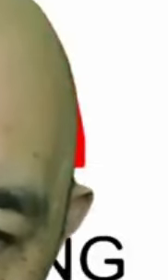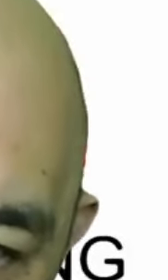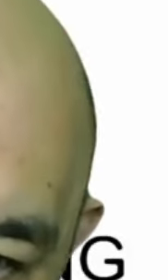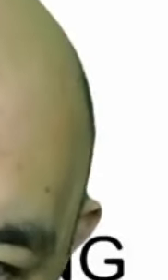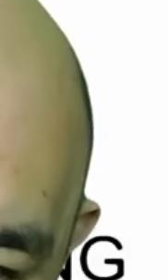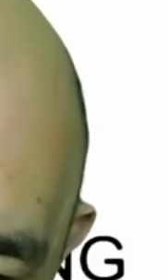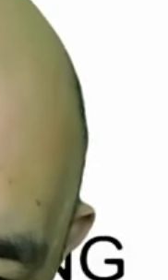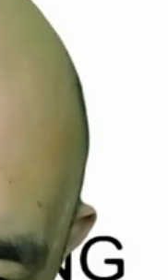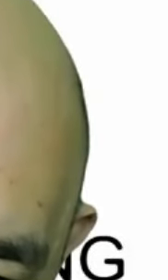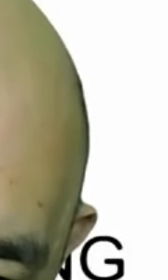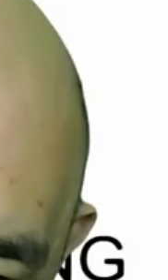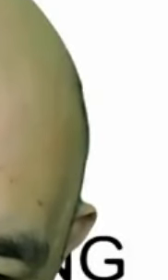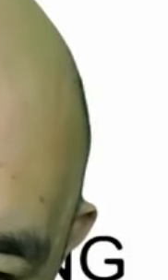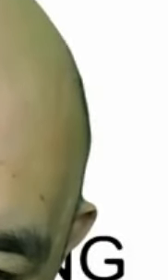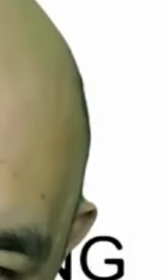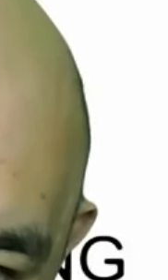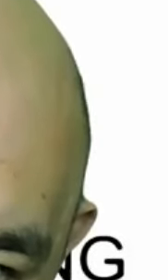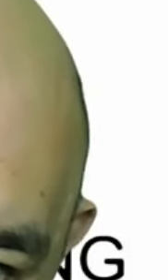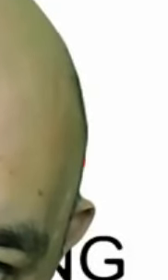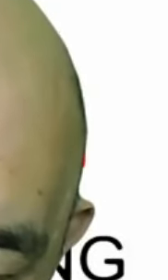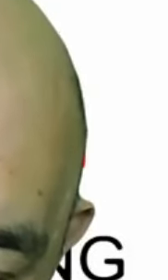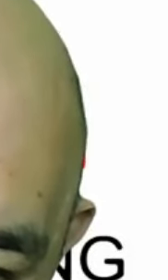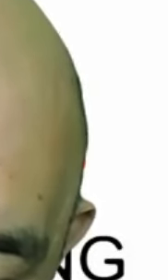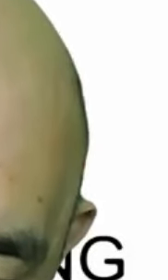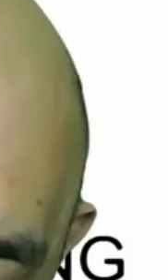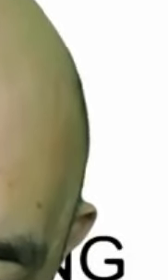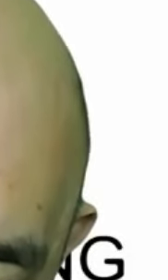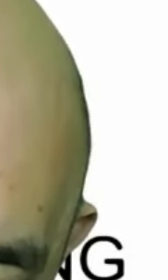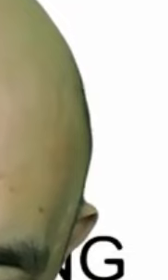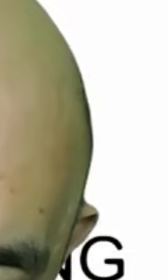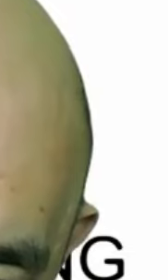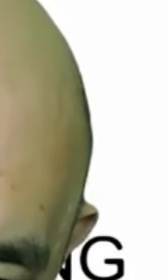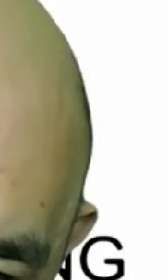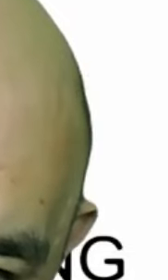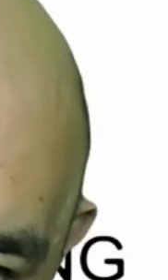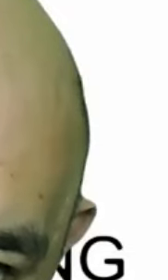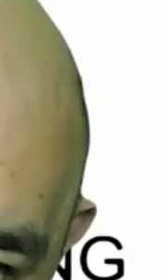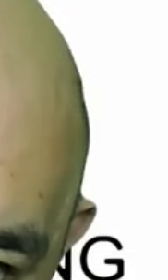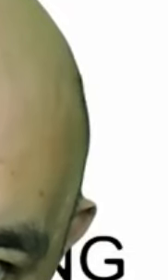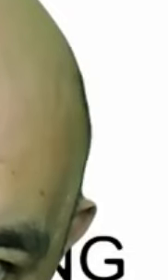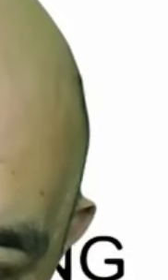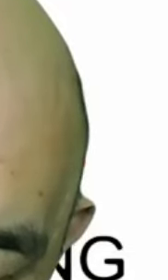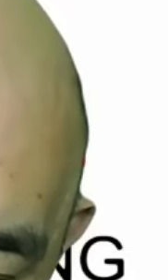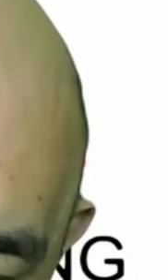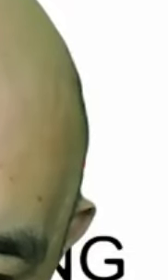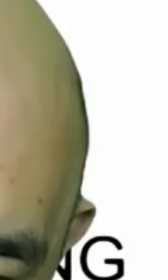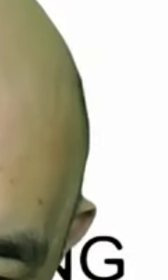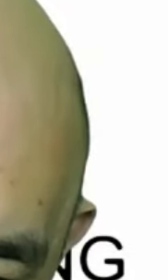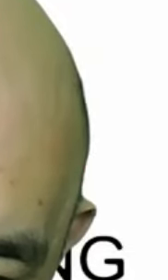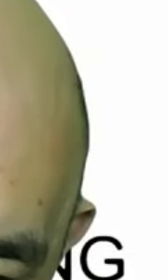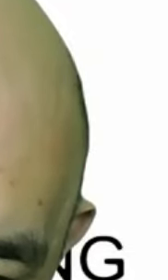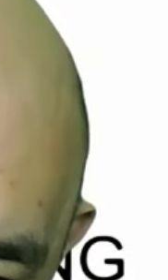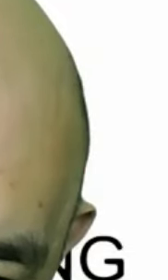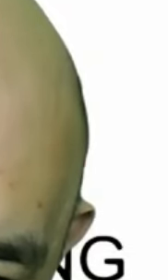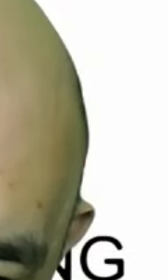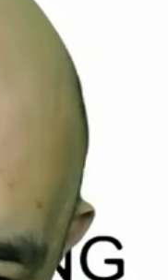questions. So thank you, Kaiser. So one question is, which